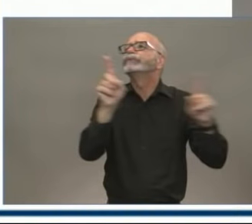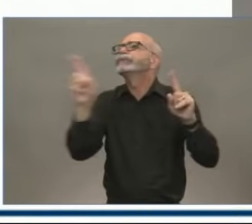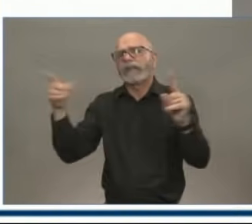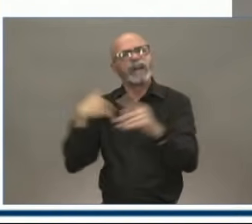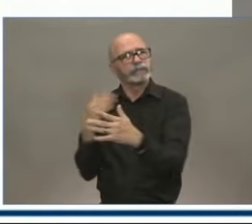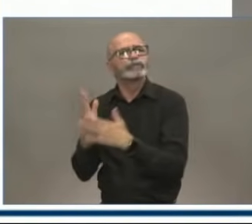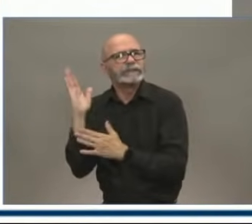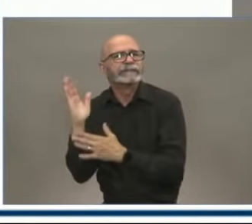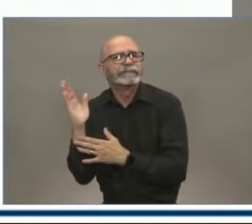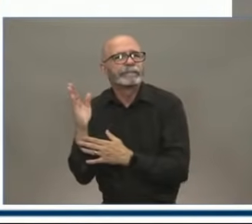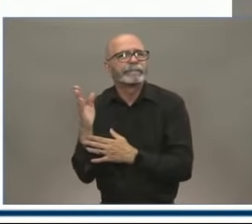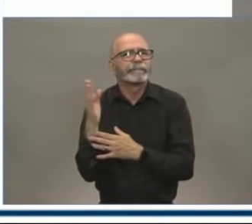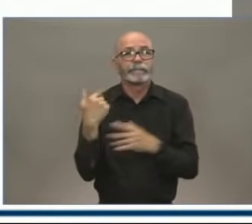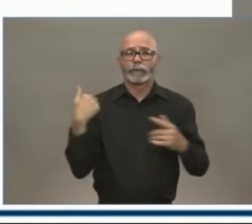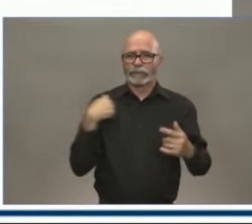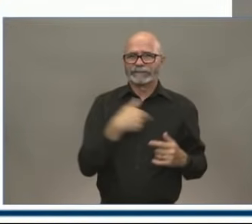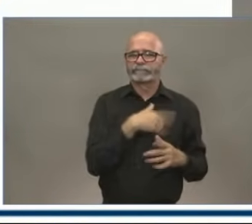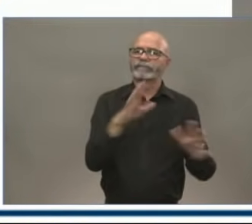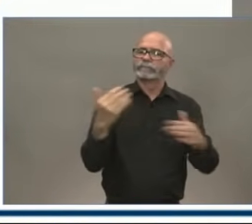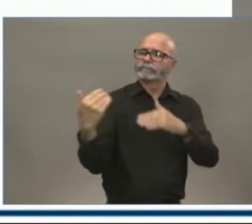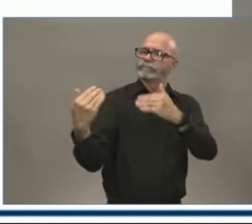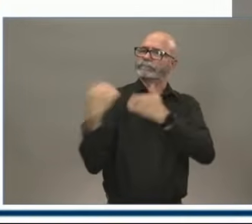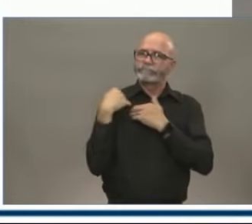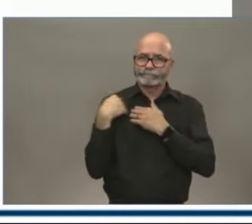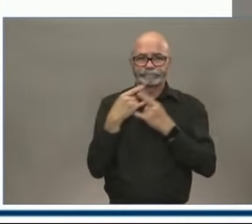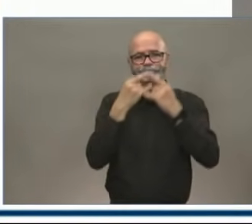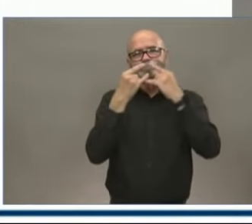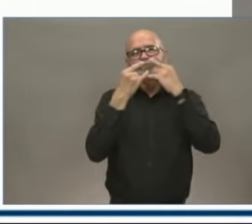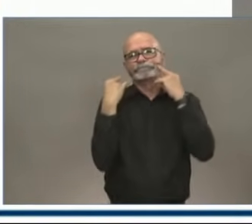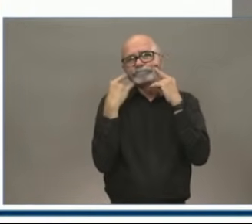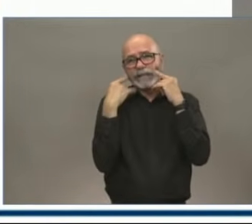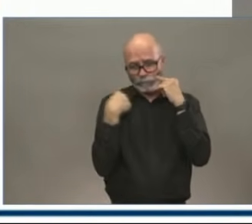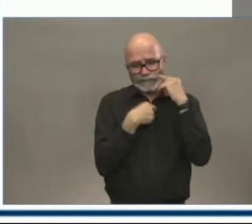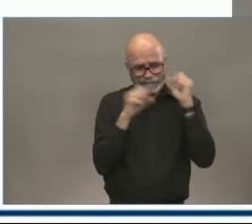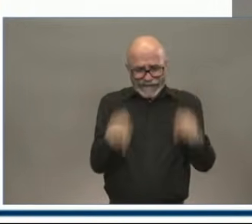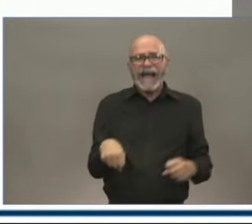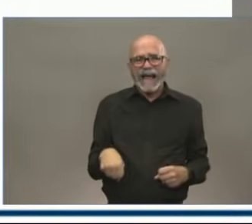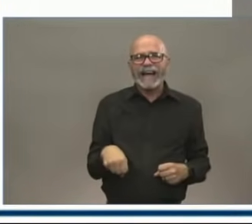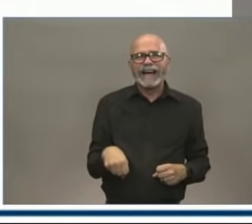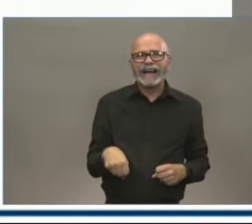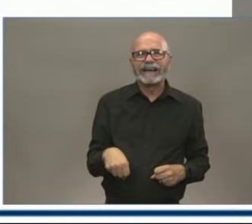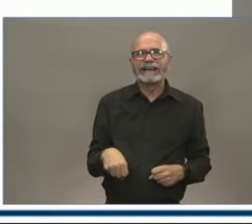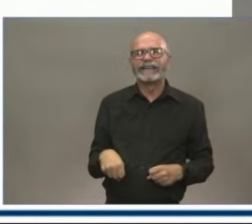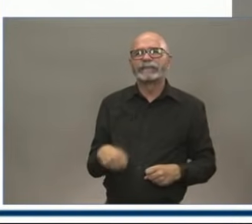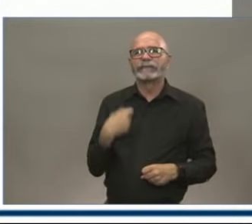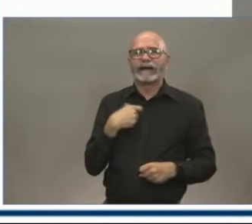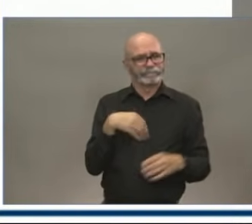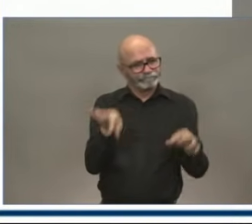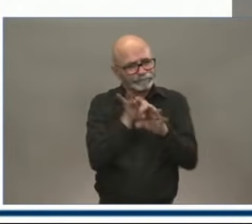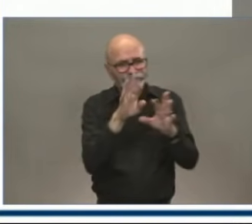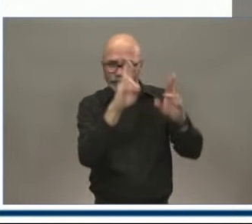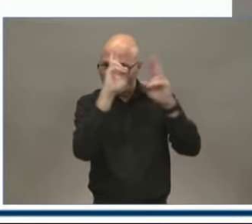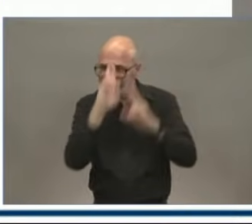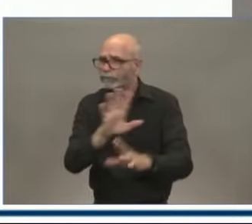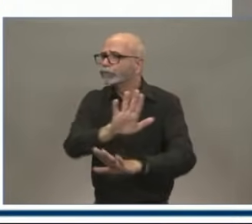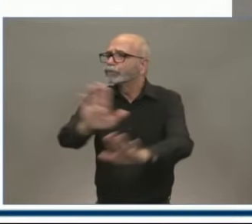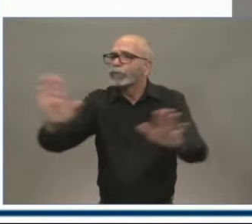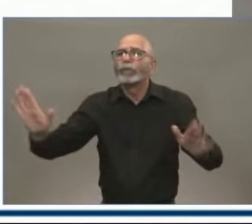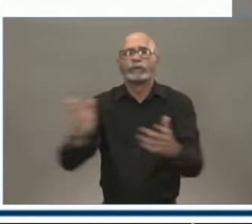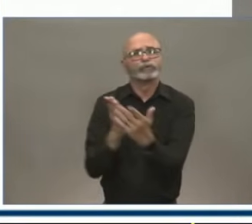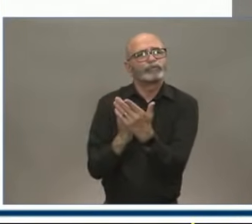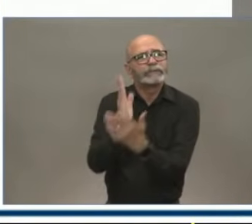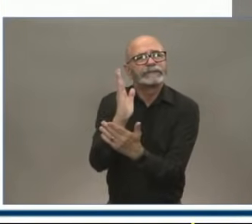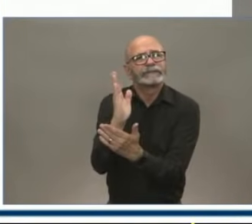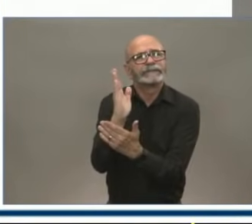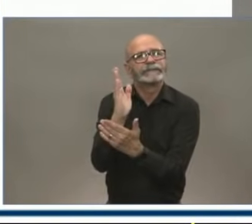a responsibility to wear a mask if we're able to, and respect and accommodate the rights of others. So the bottom